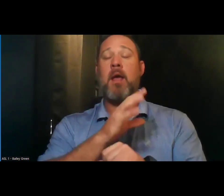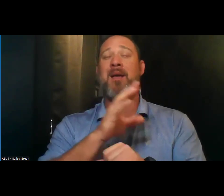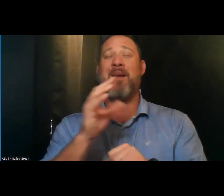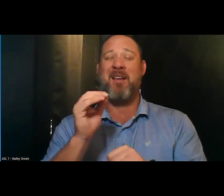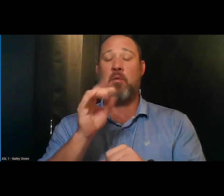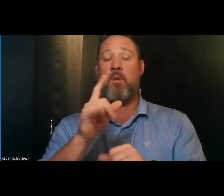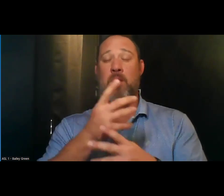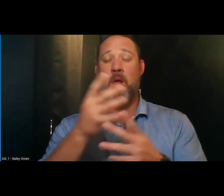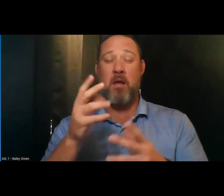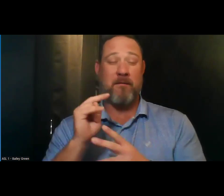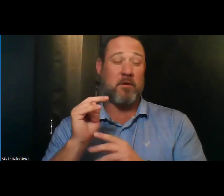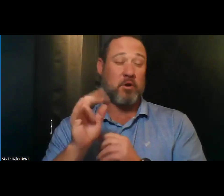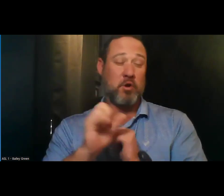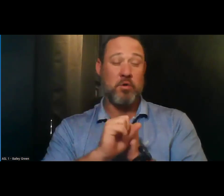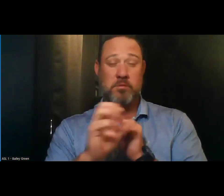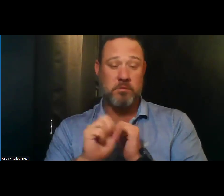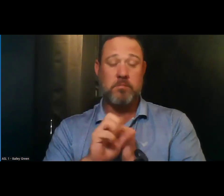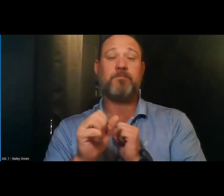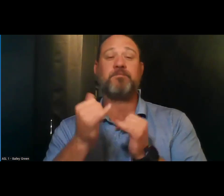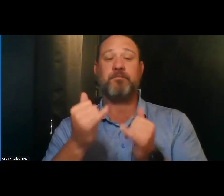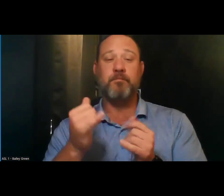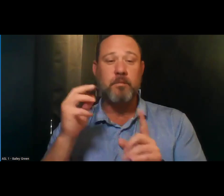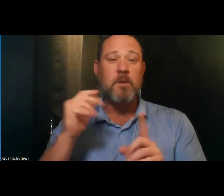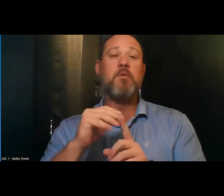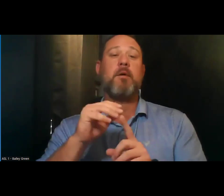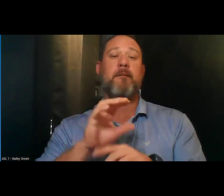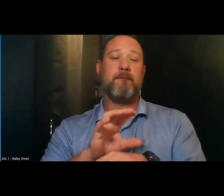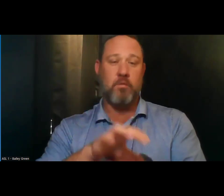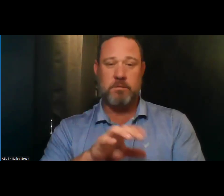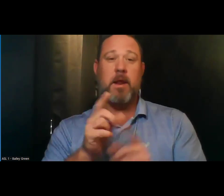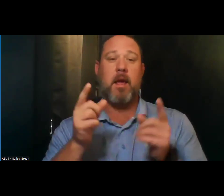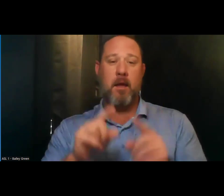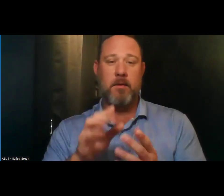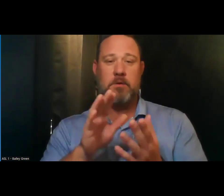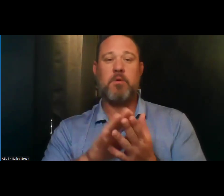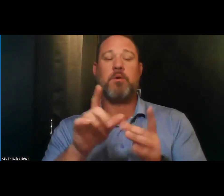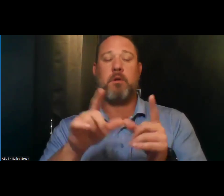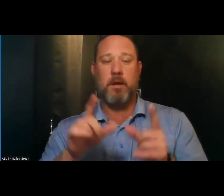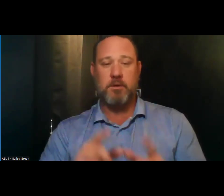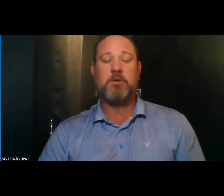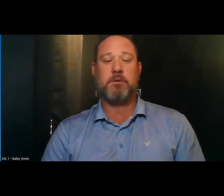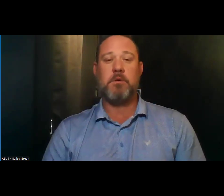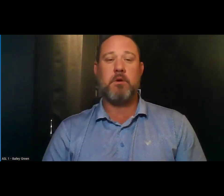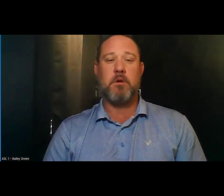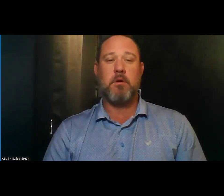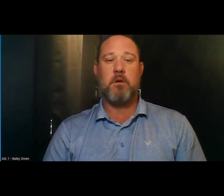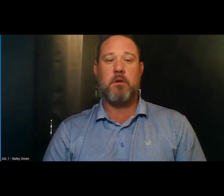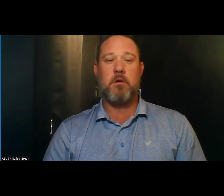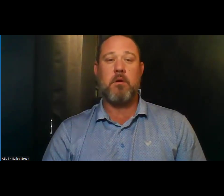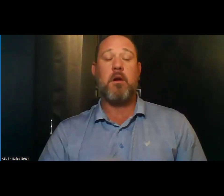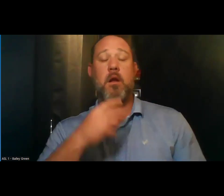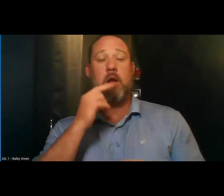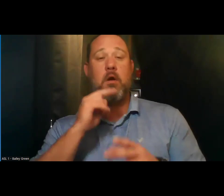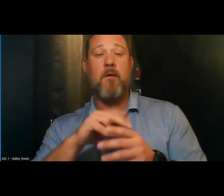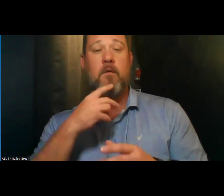press is that there is now immigration enforcement happening at schools and other locations. I'll note that for older immigrants,